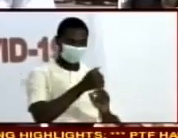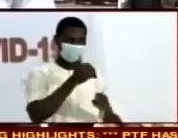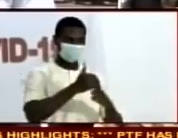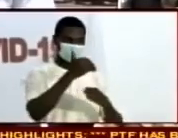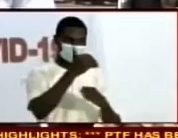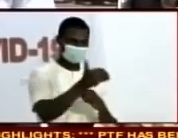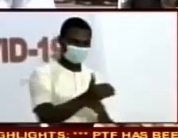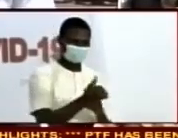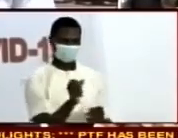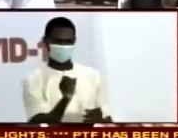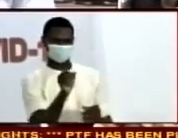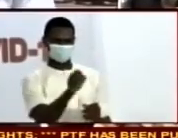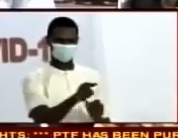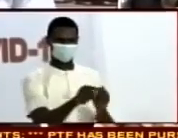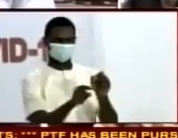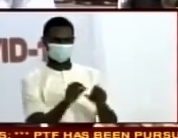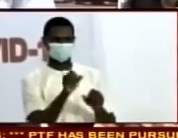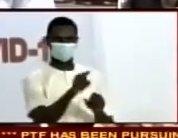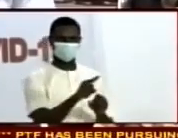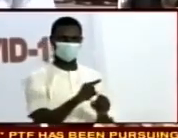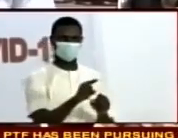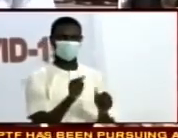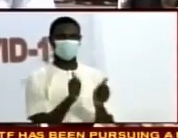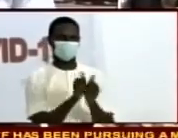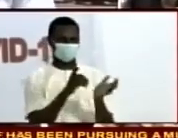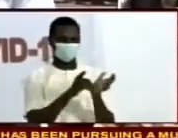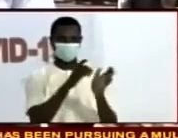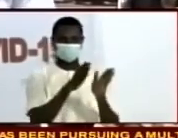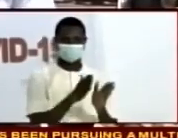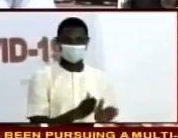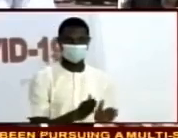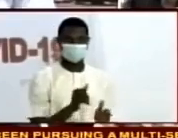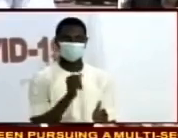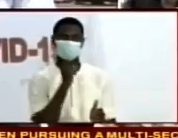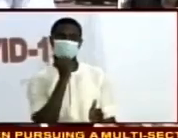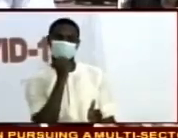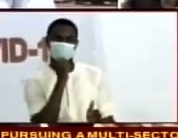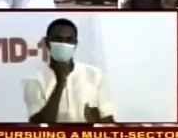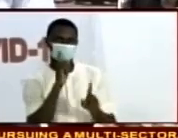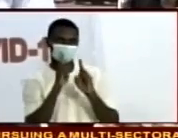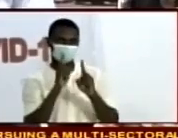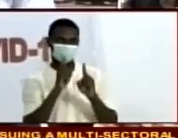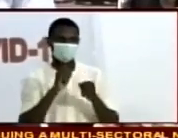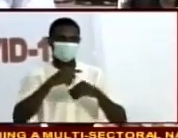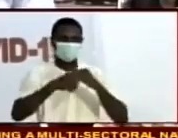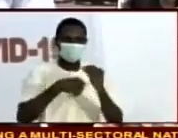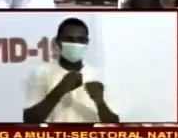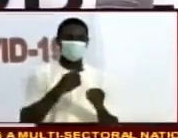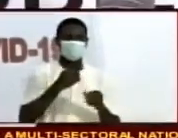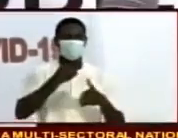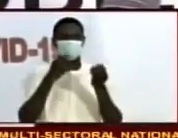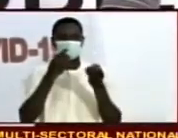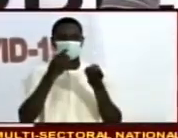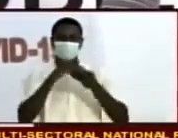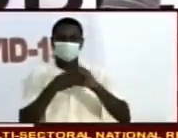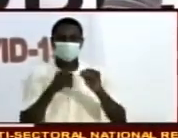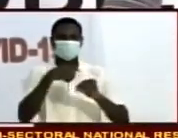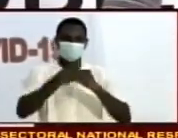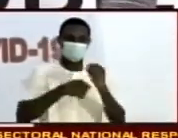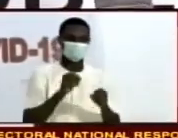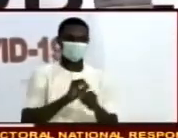with an unnamed doctor over the state's response to the COVID-19 pandemic.